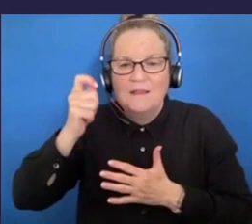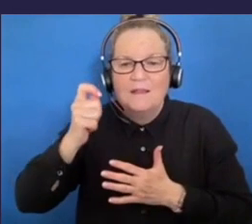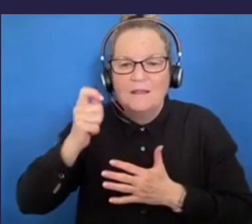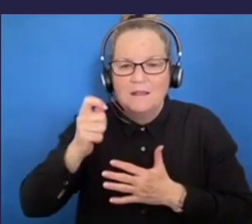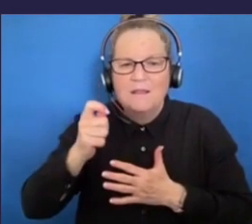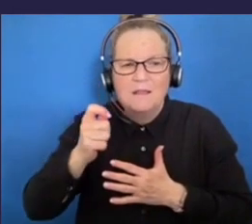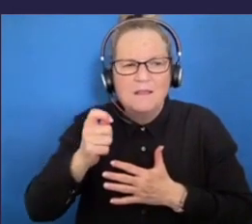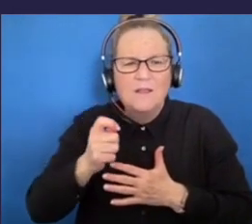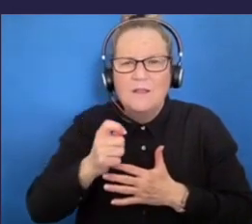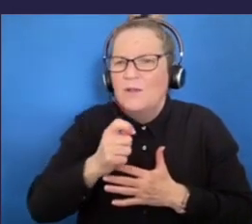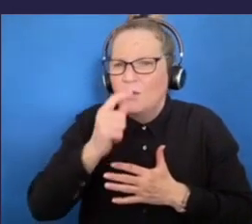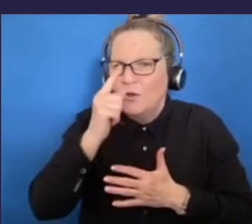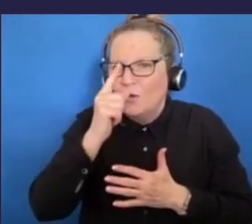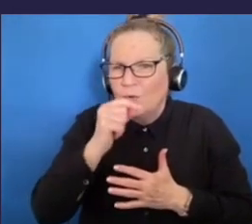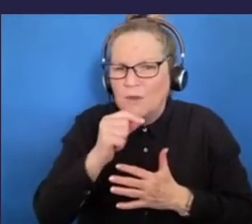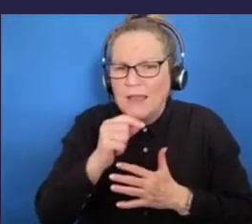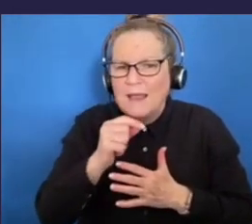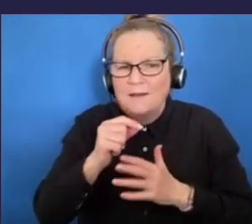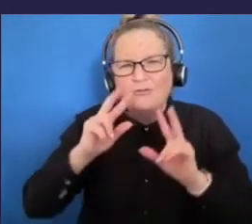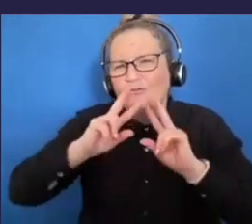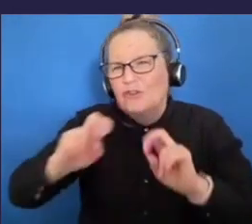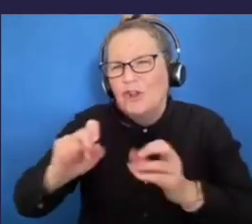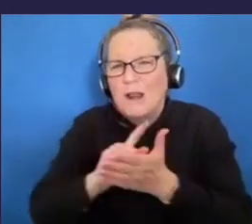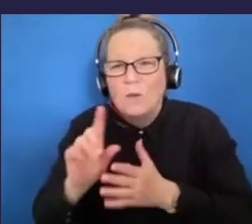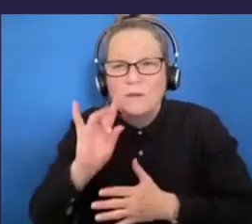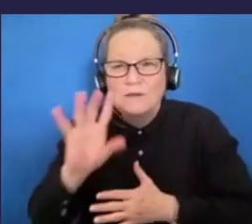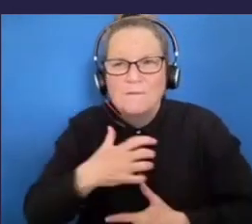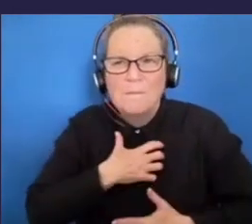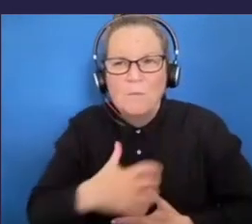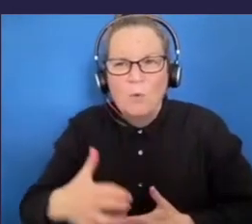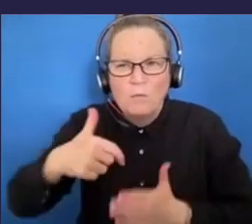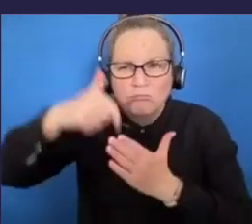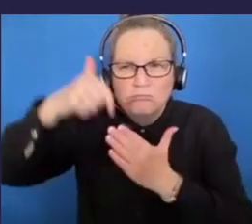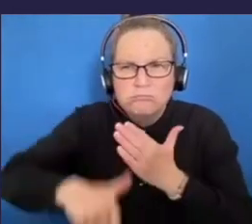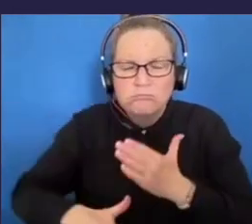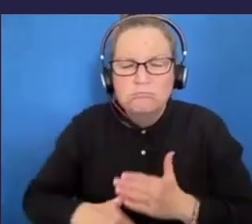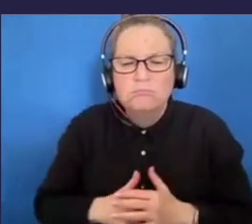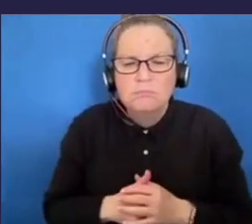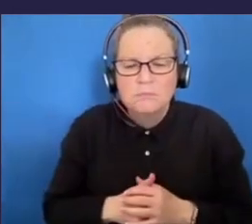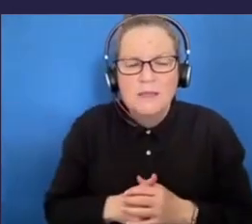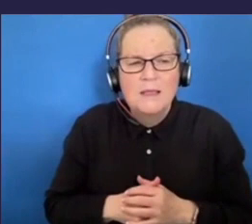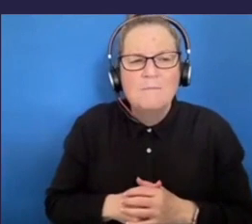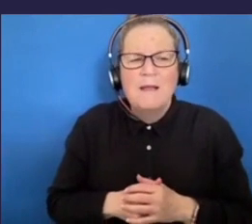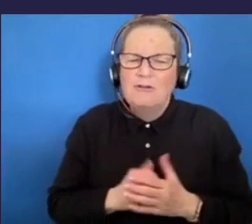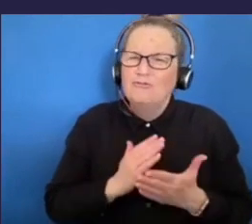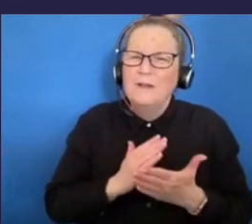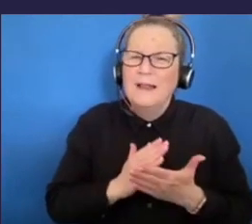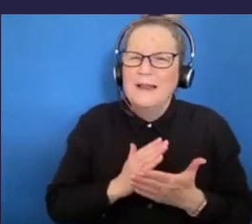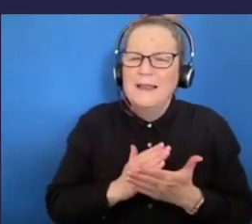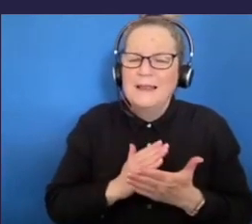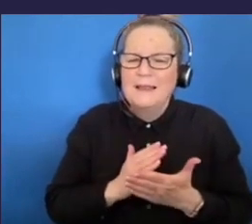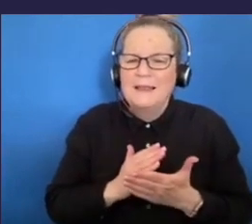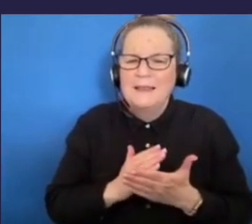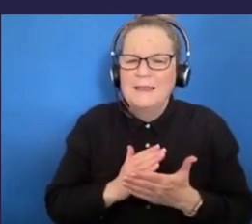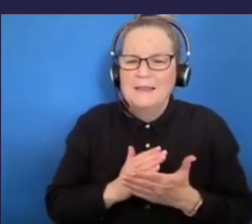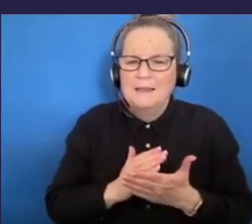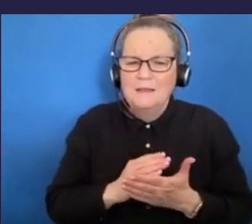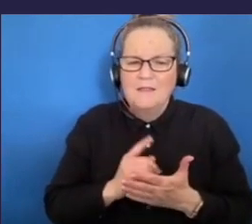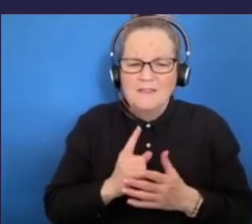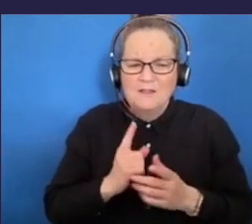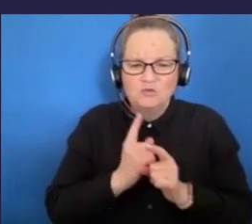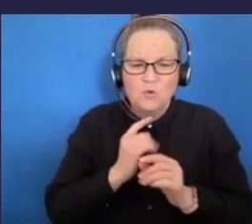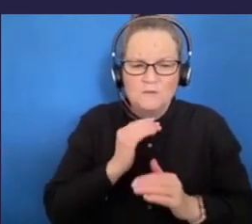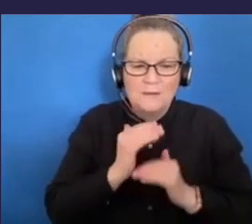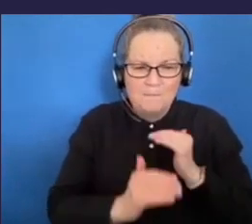are things, you can go look this up and read more about it. But this really refers to the personal